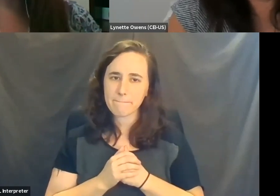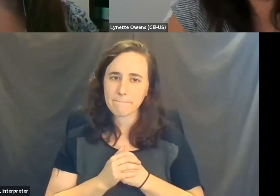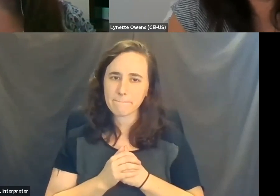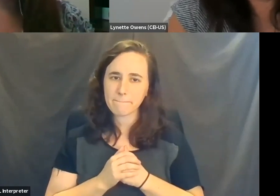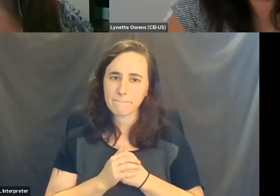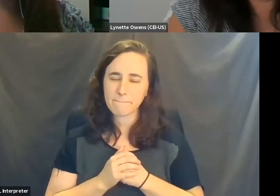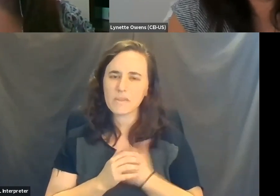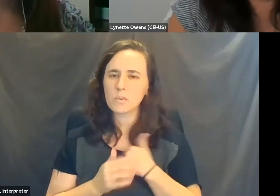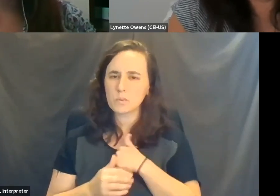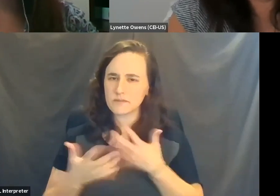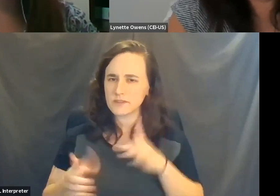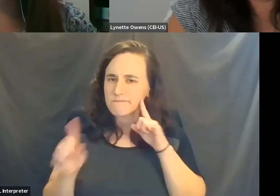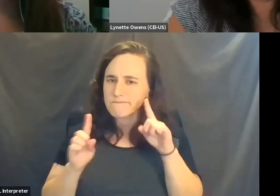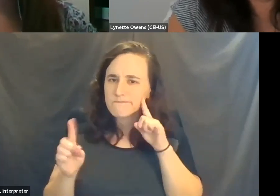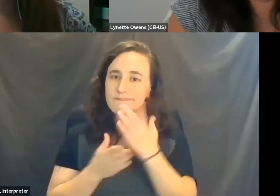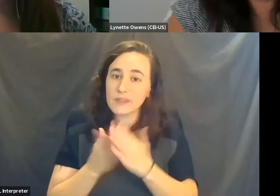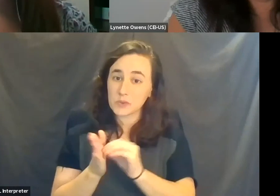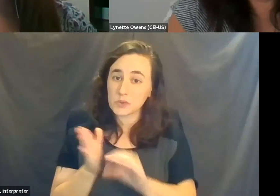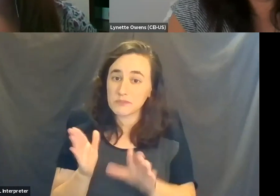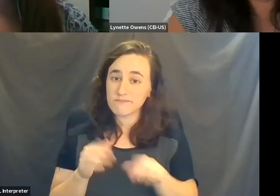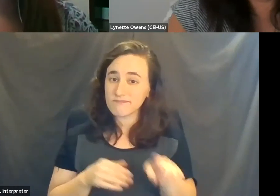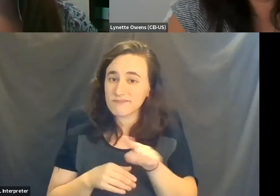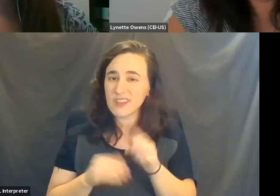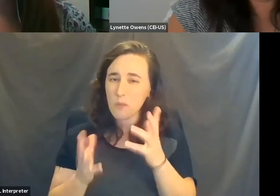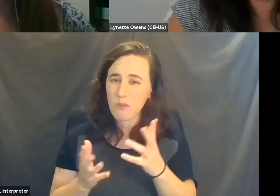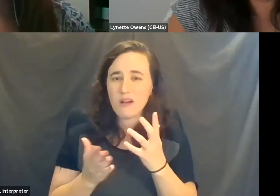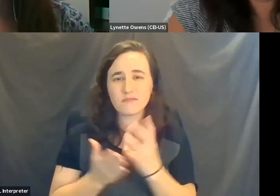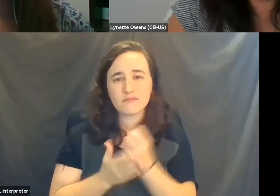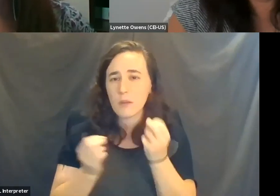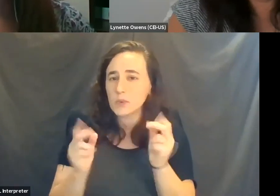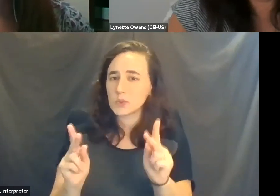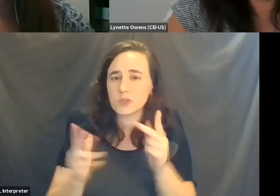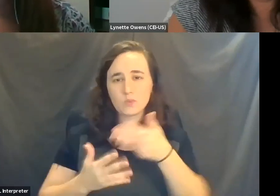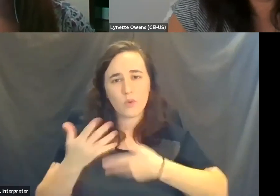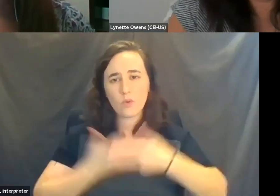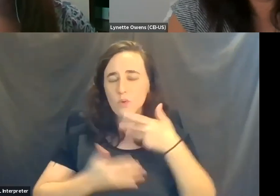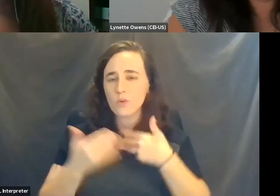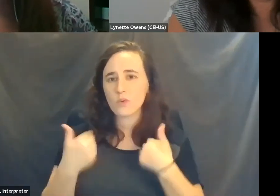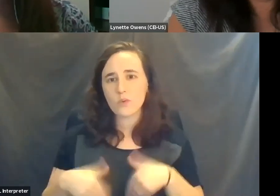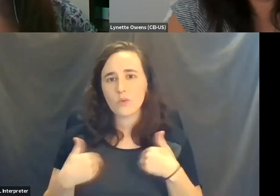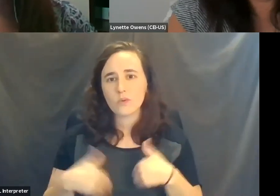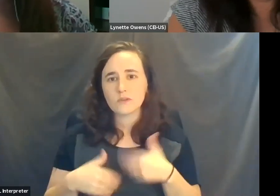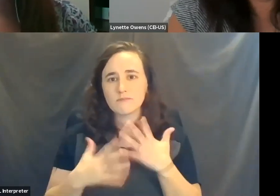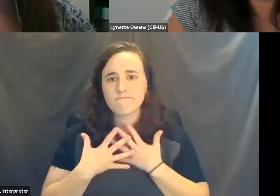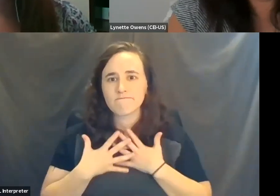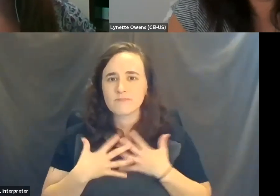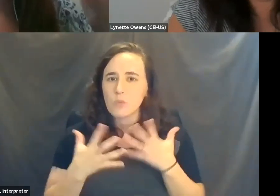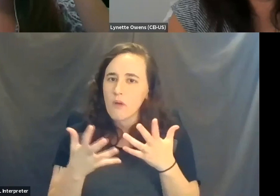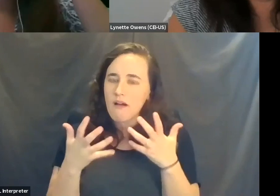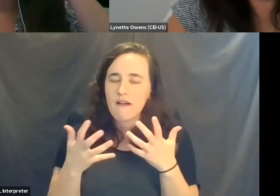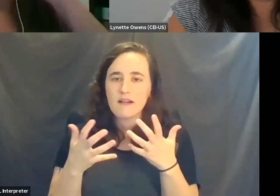we heard from students that they really want opportunities to socialize. Like they're really begging schools to please make